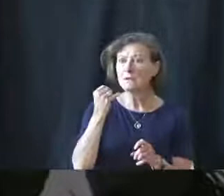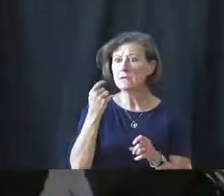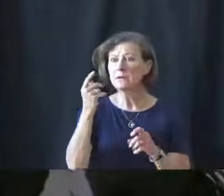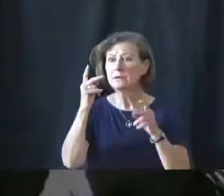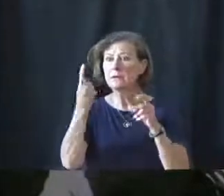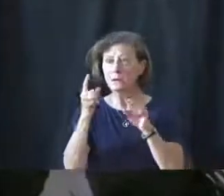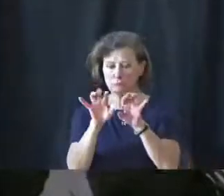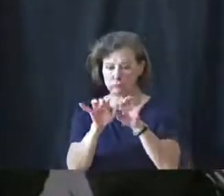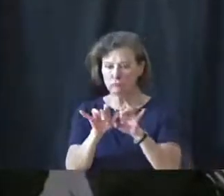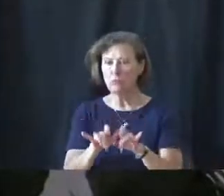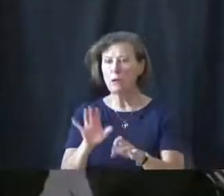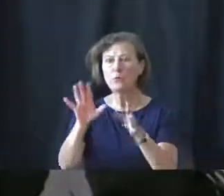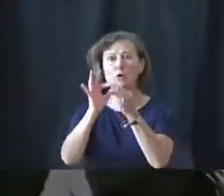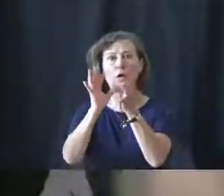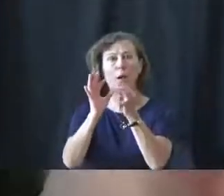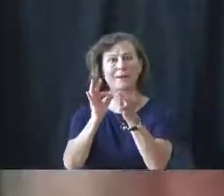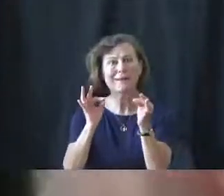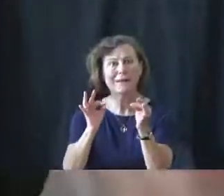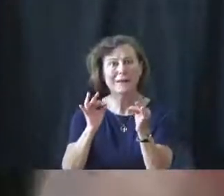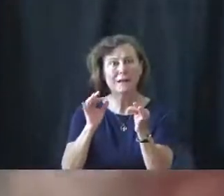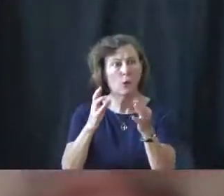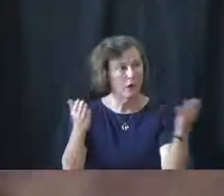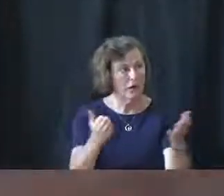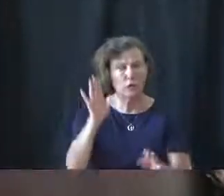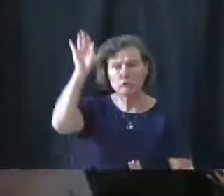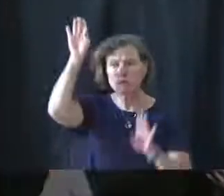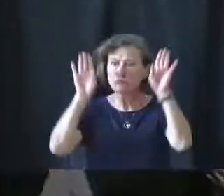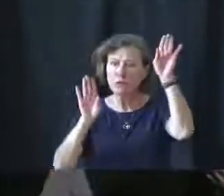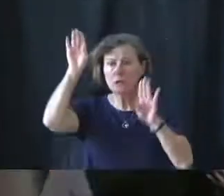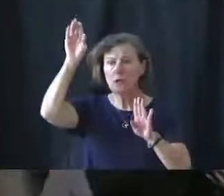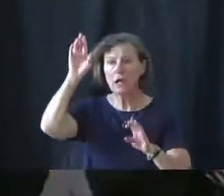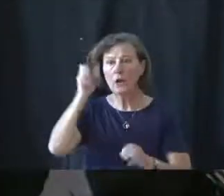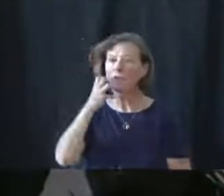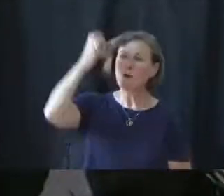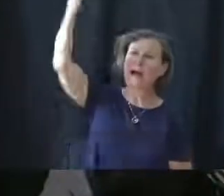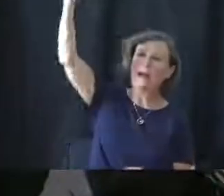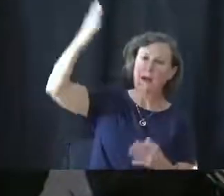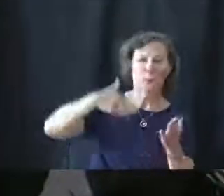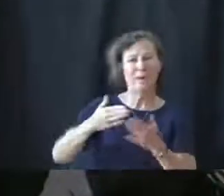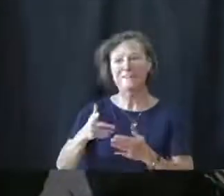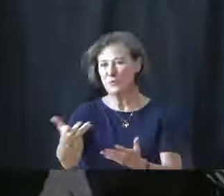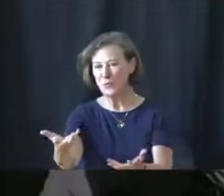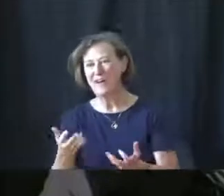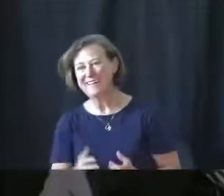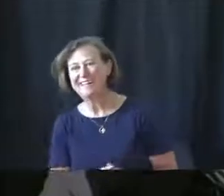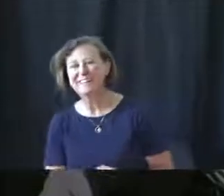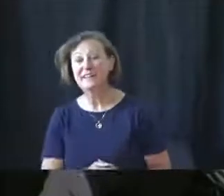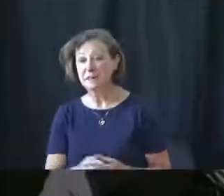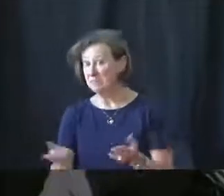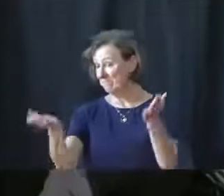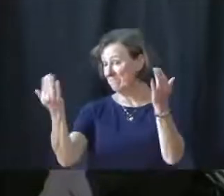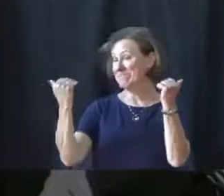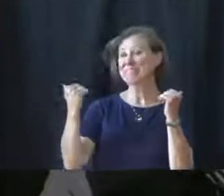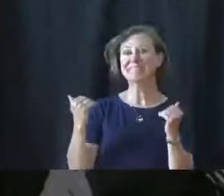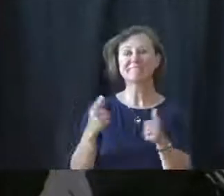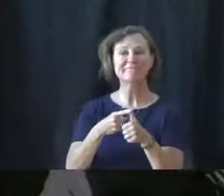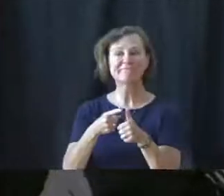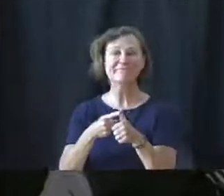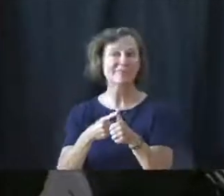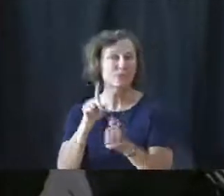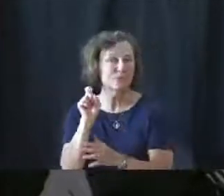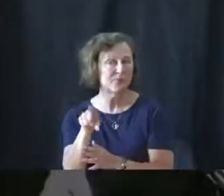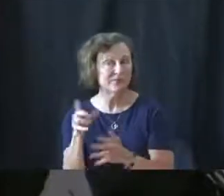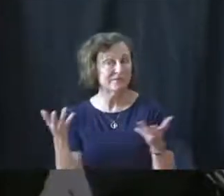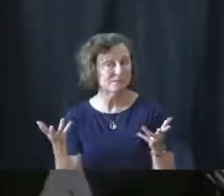for us here in the congregation, we'll raise our hands or yell out, or whatever you feel like doing, okay? So, the first